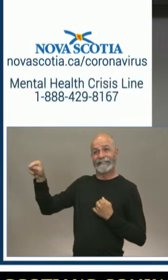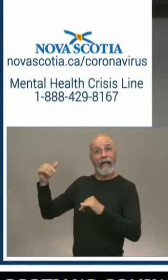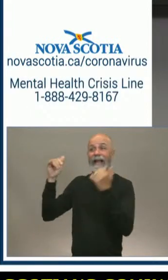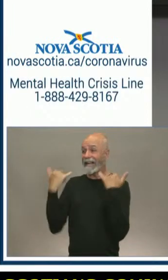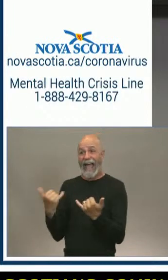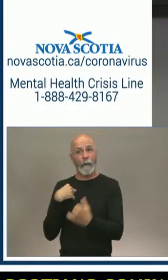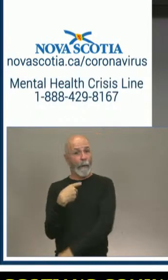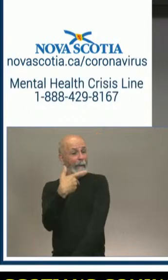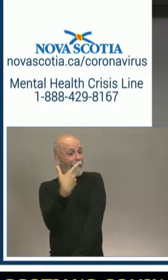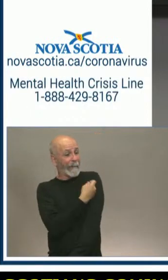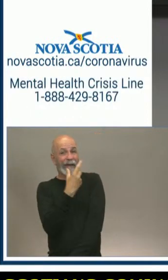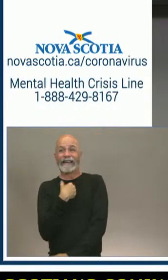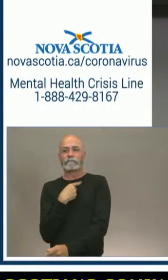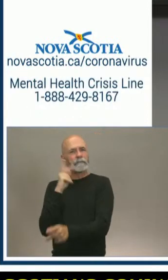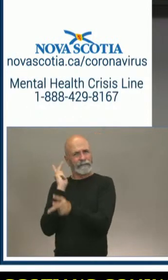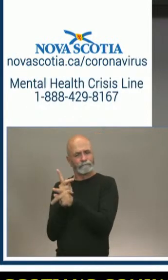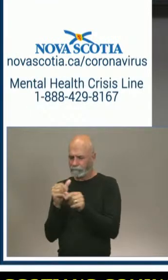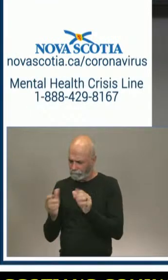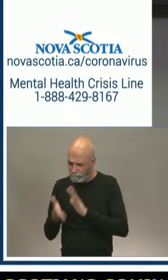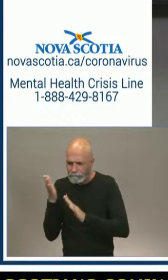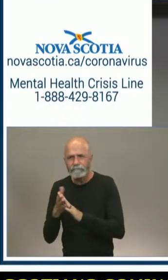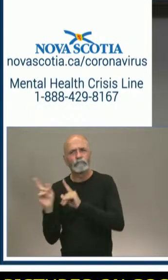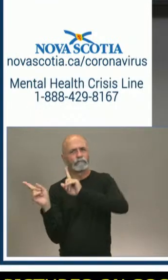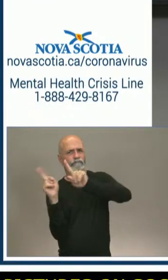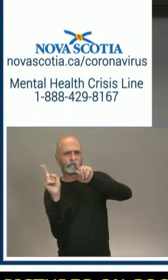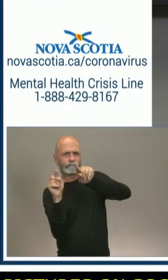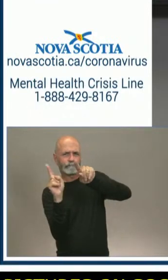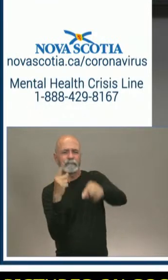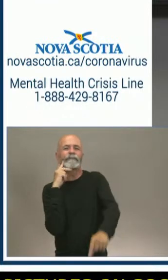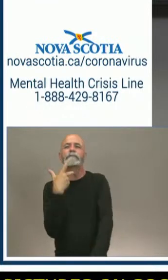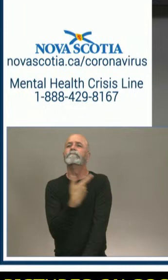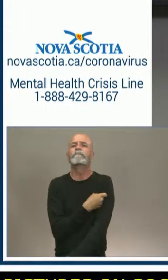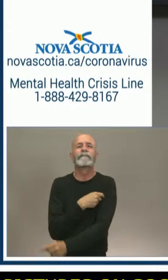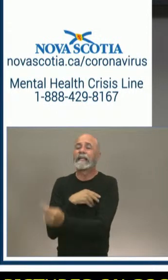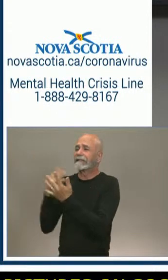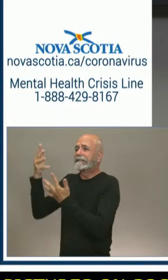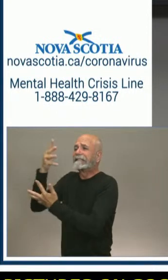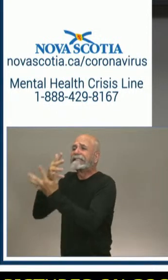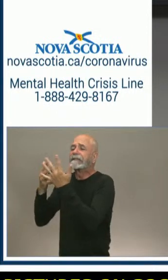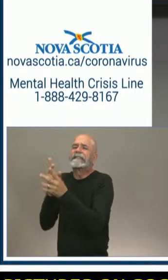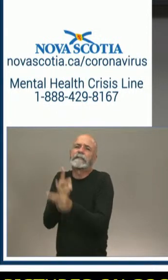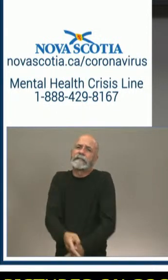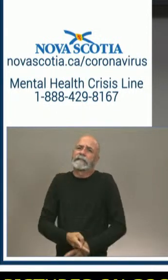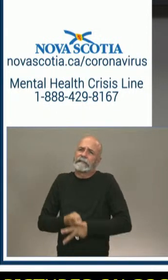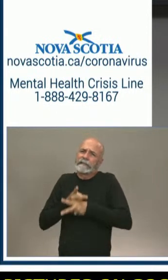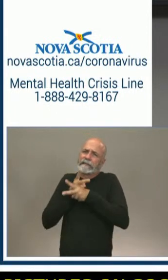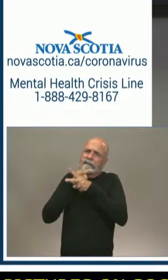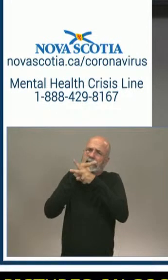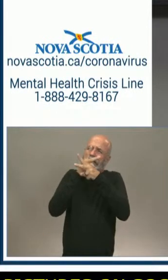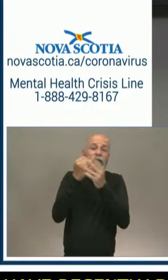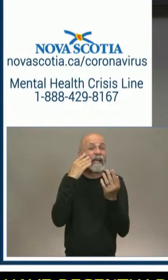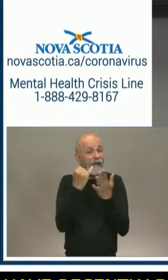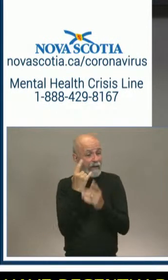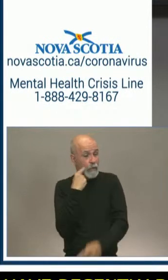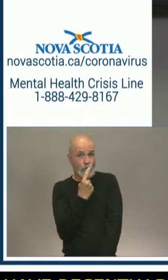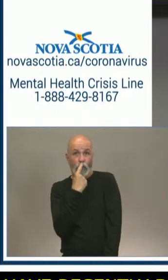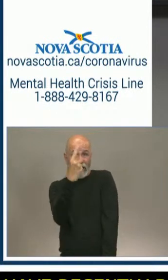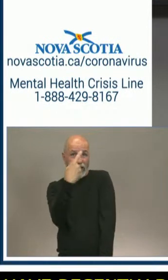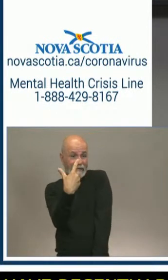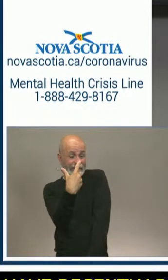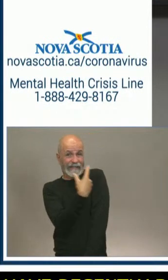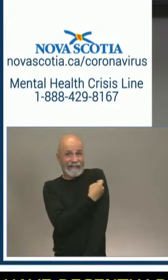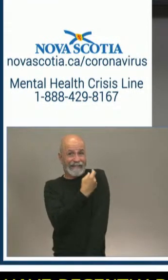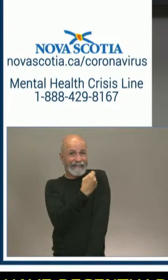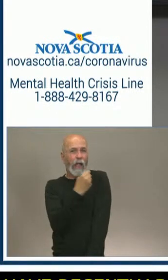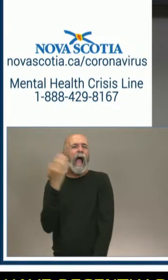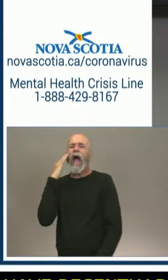the trend going. Socialize carefully until you've had 1 dose. I know you want to hang out with your friends like you used